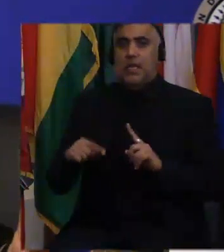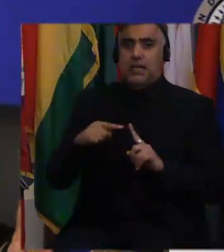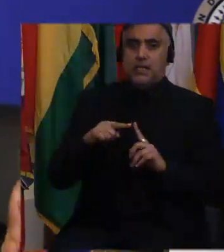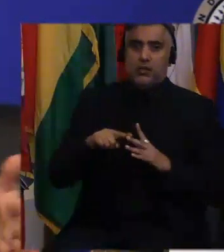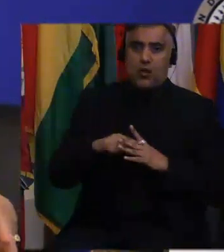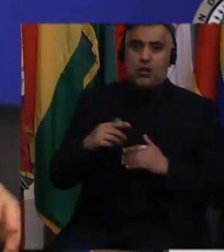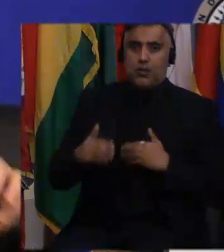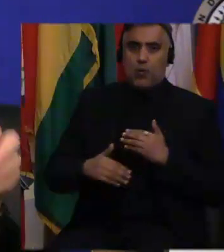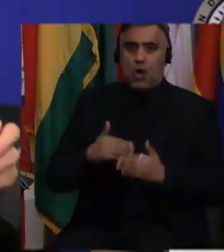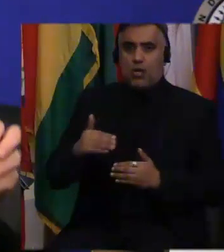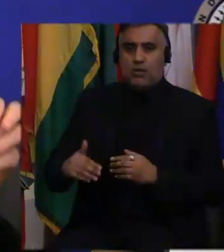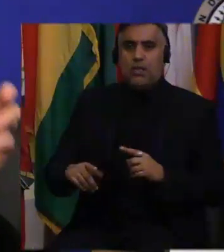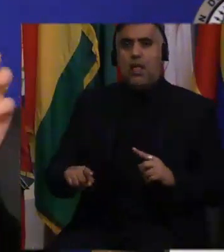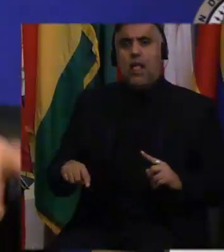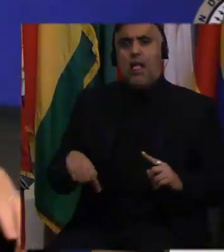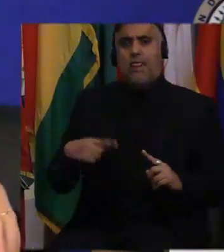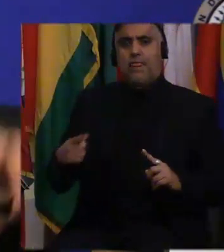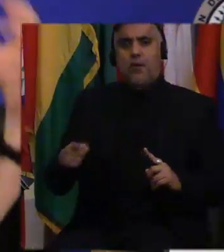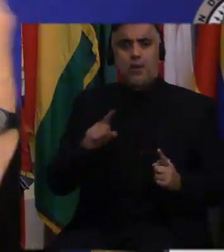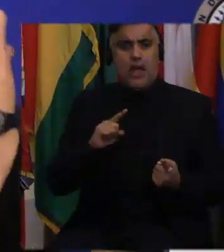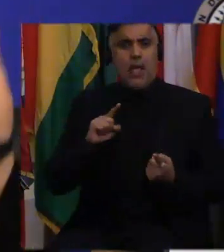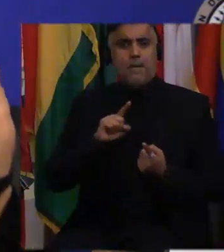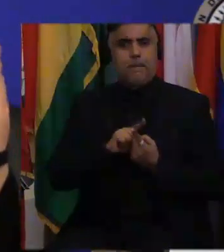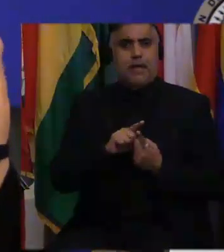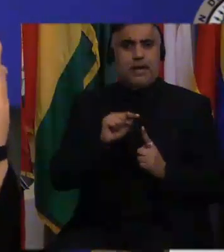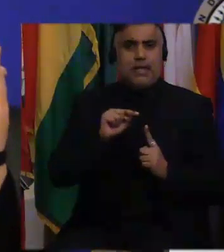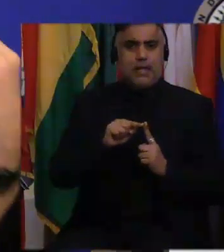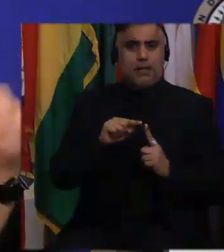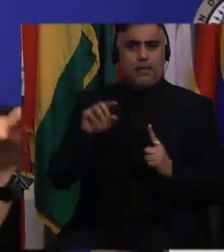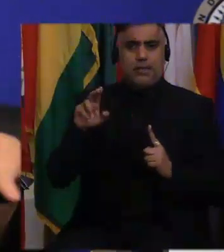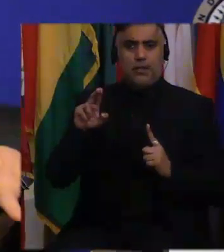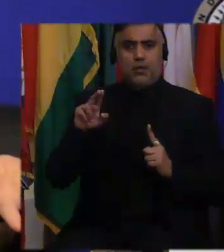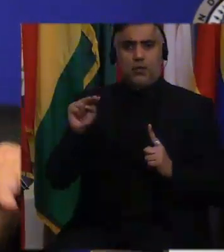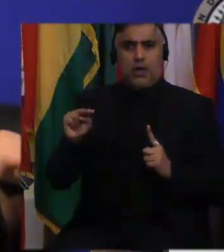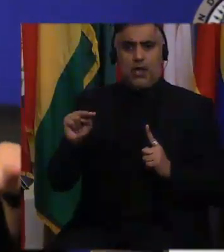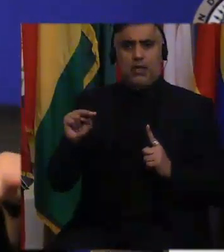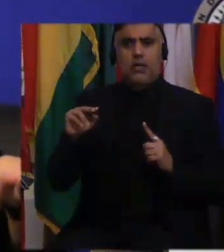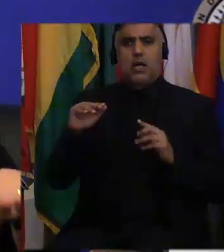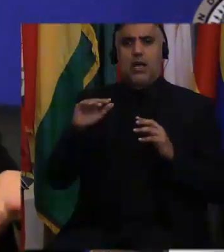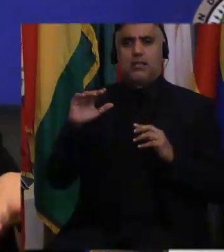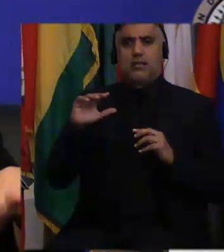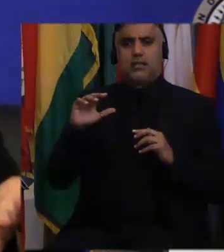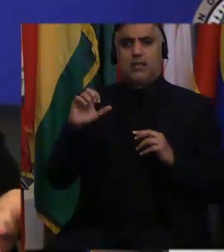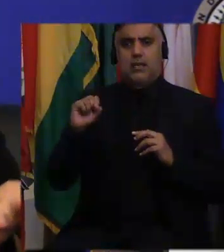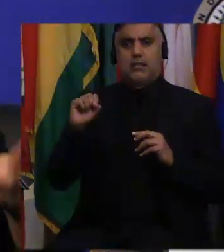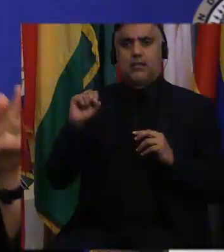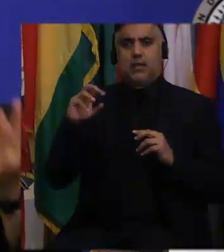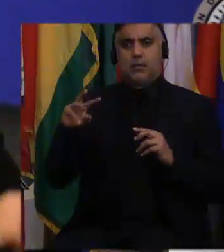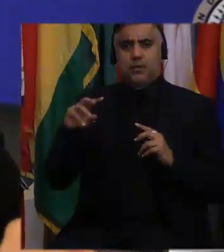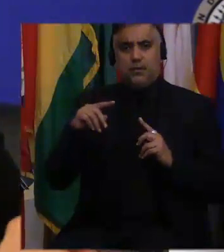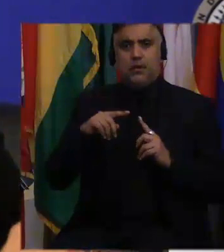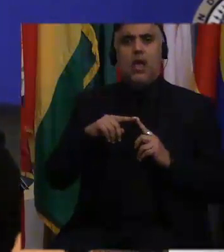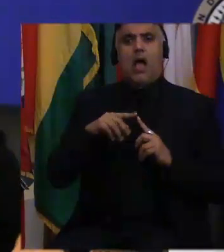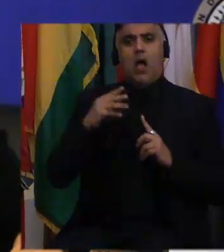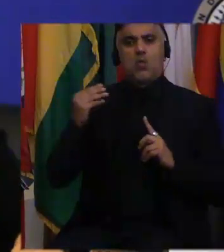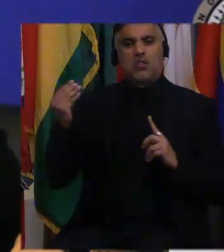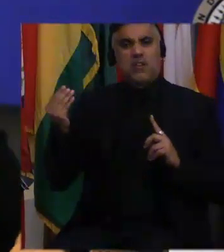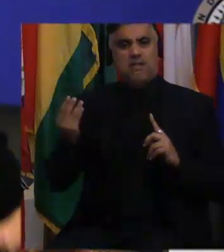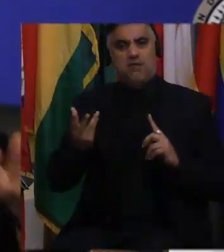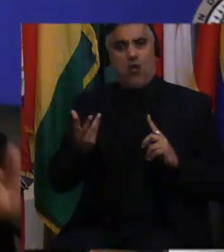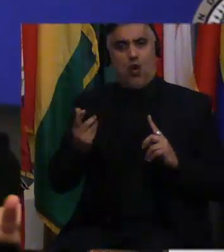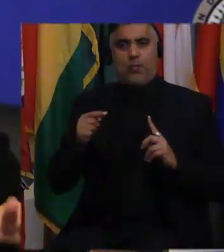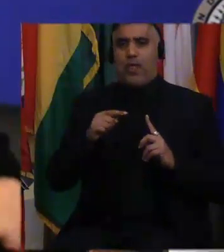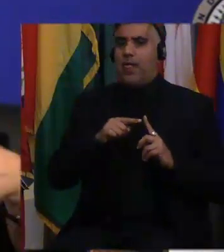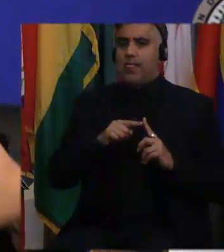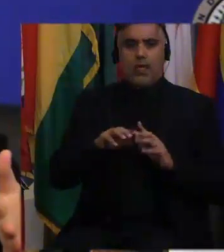the process. Then when I met him at the United Nations at the level of the CSW, I was informed that